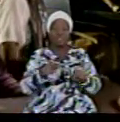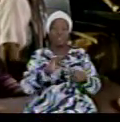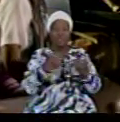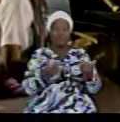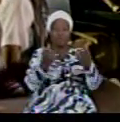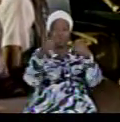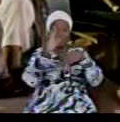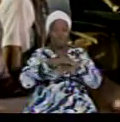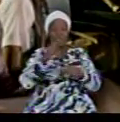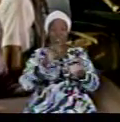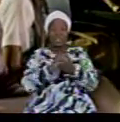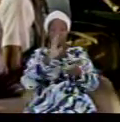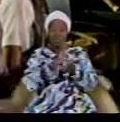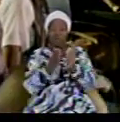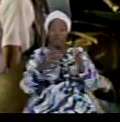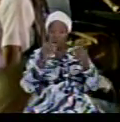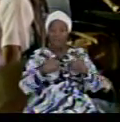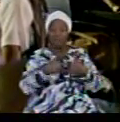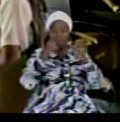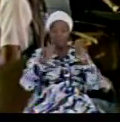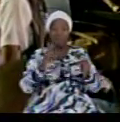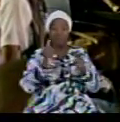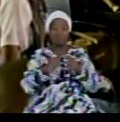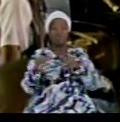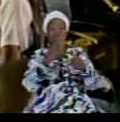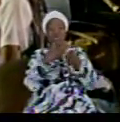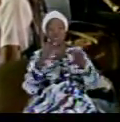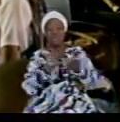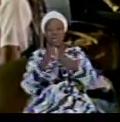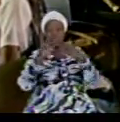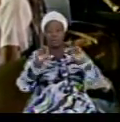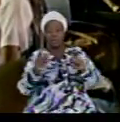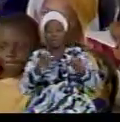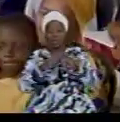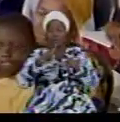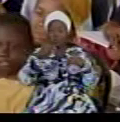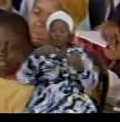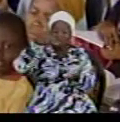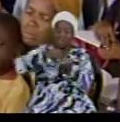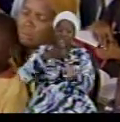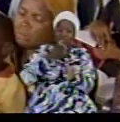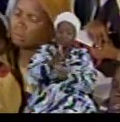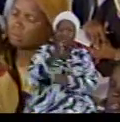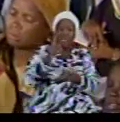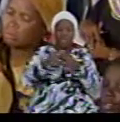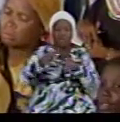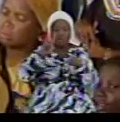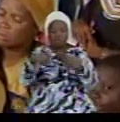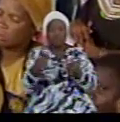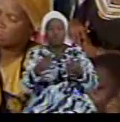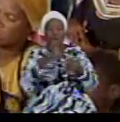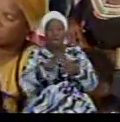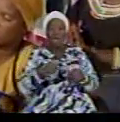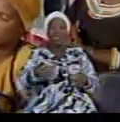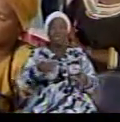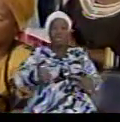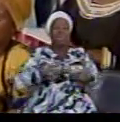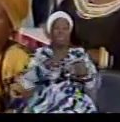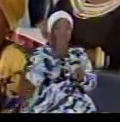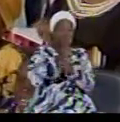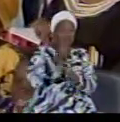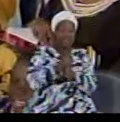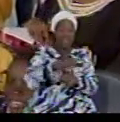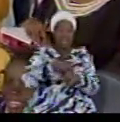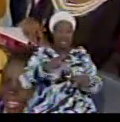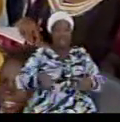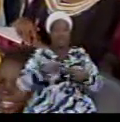will go and you will stand straight. You will go and you will live straight. You will go and live by